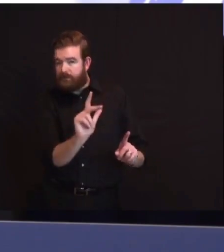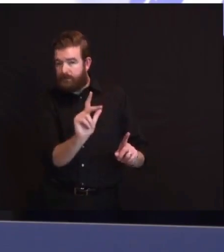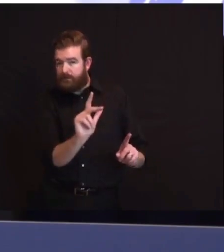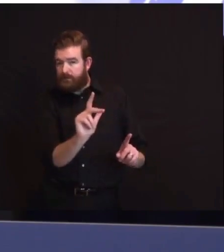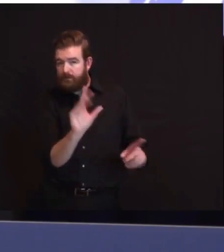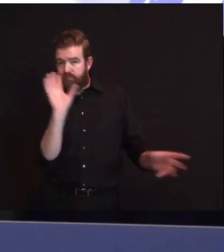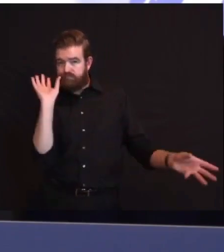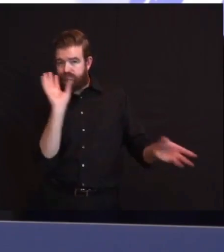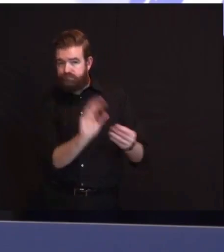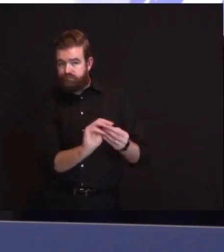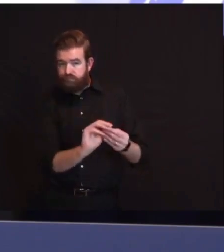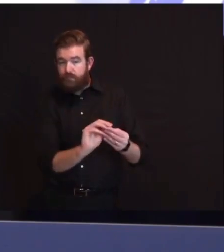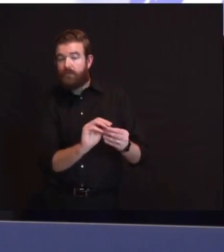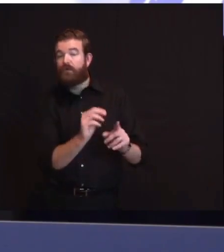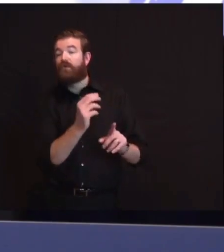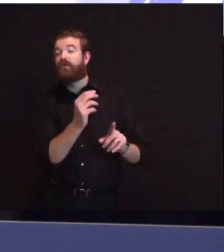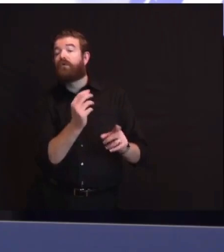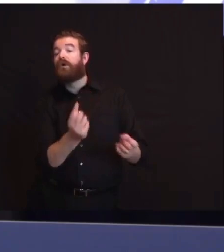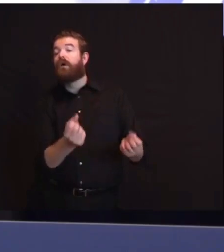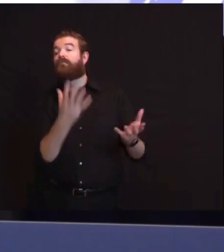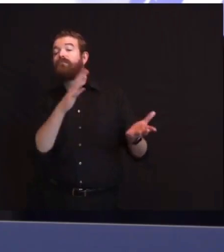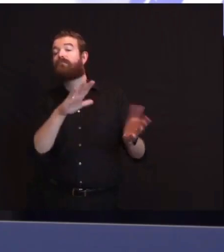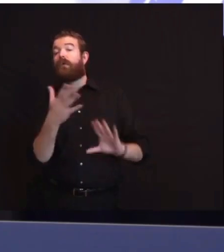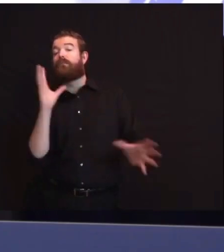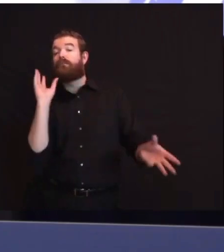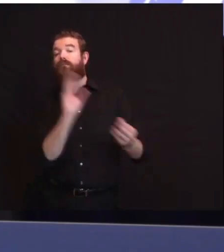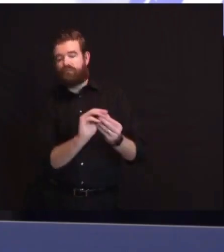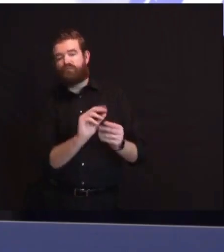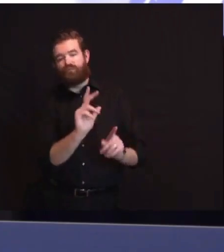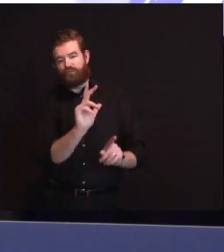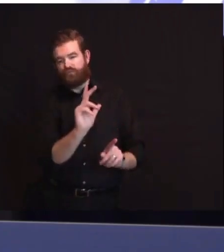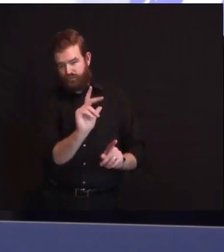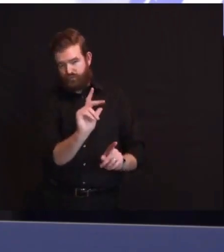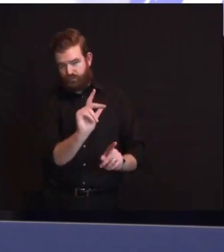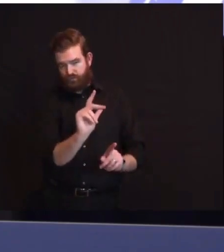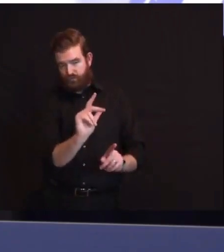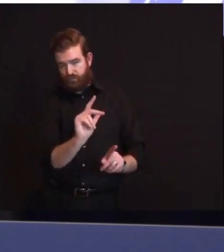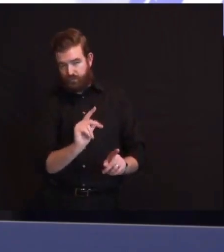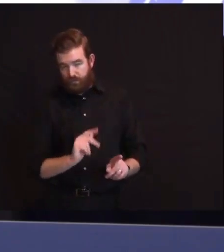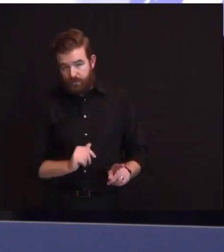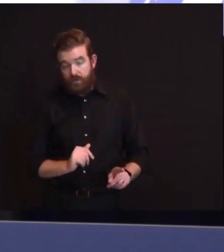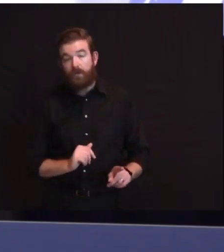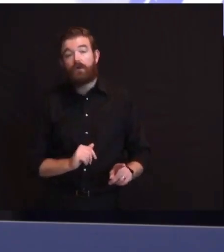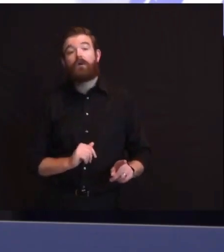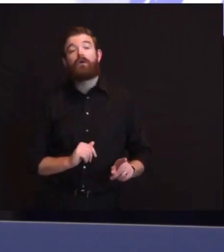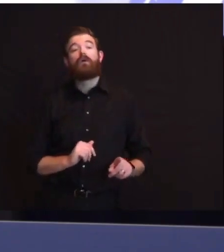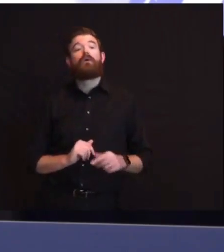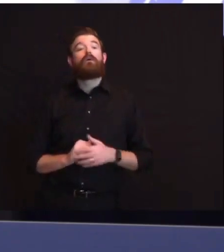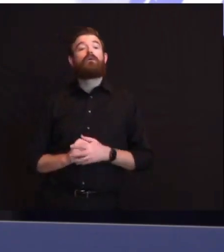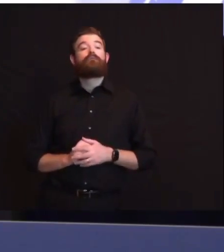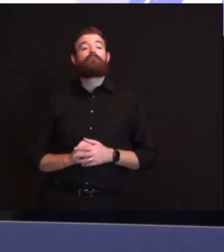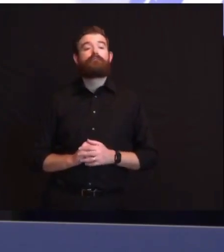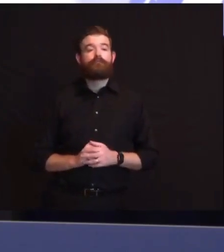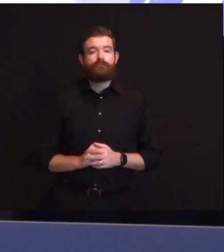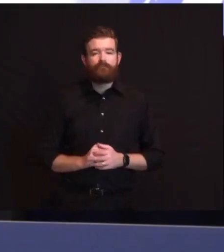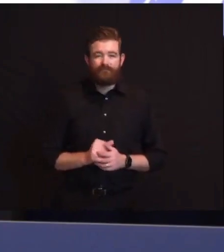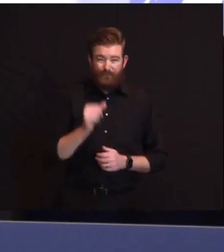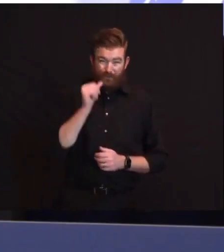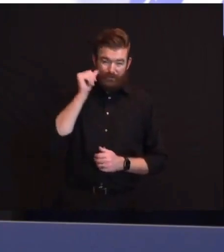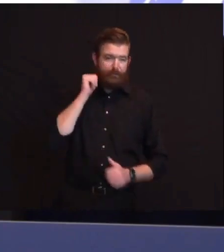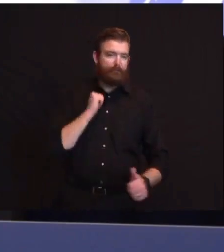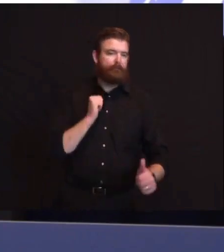deaths. Yesterday, we surpassed the 4 million mark on tests performed in the